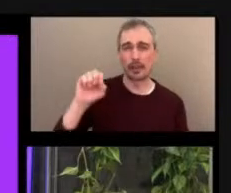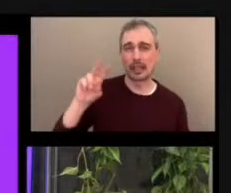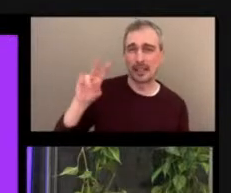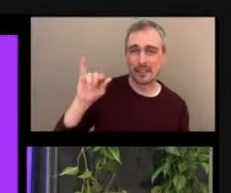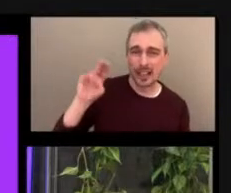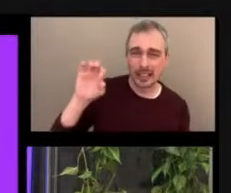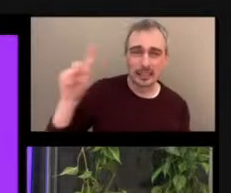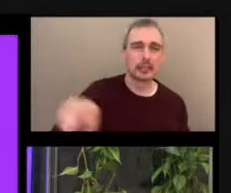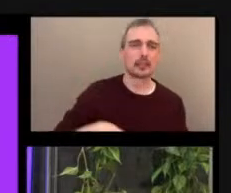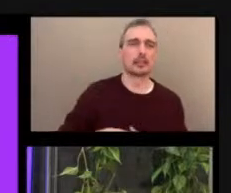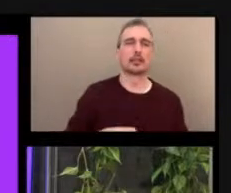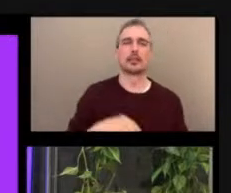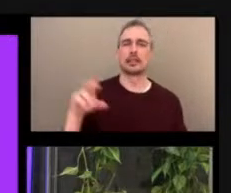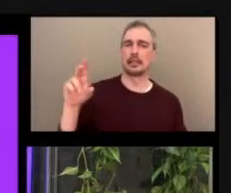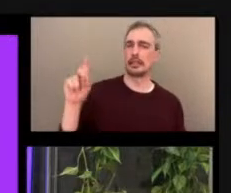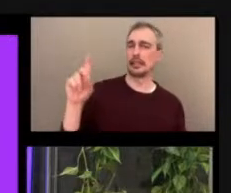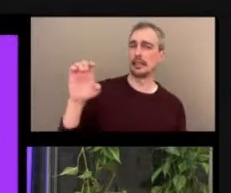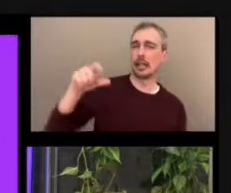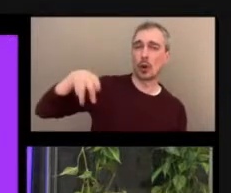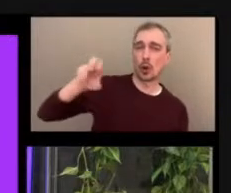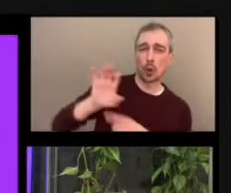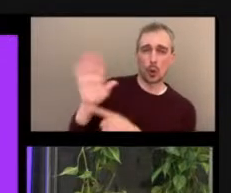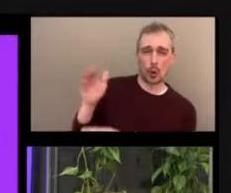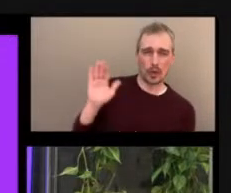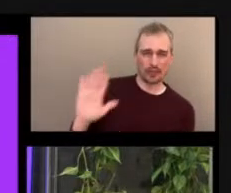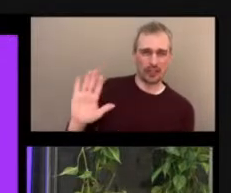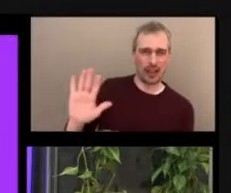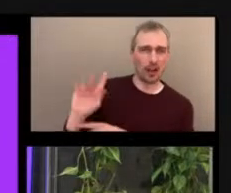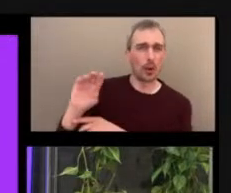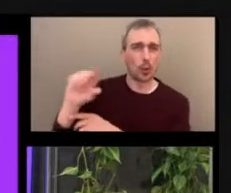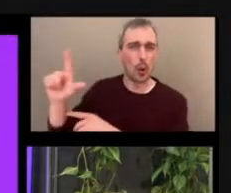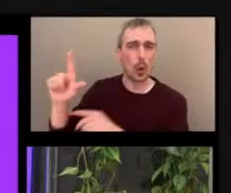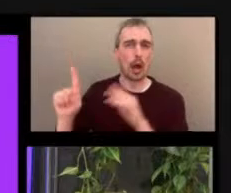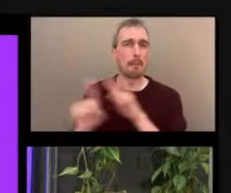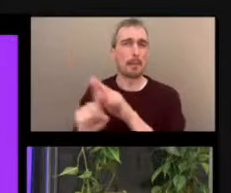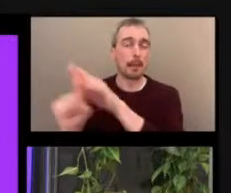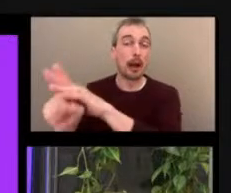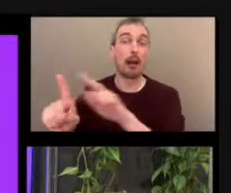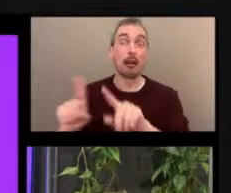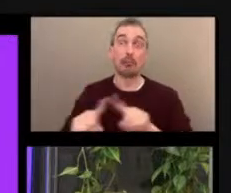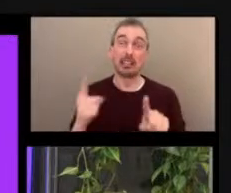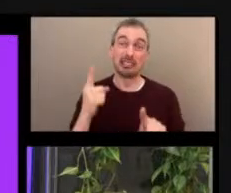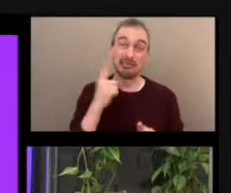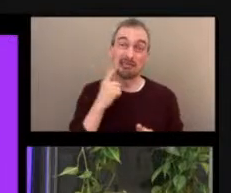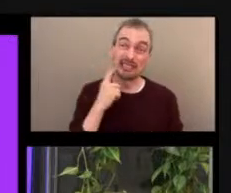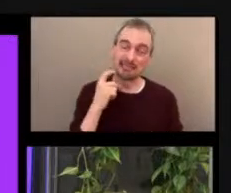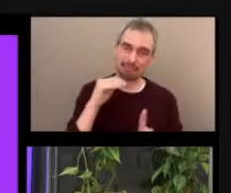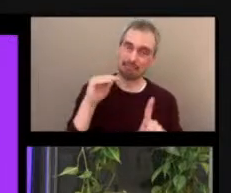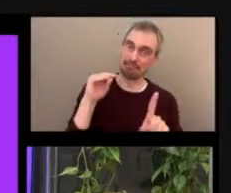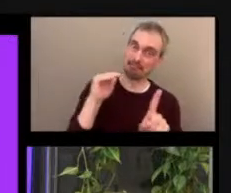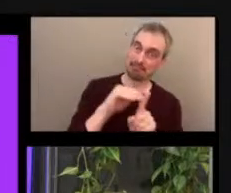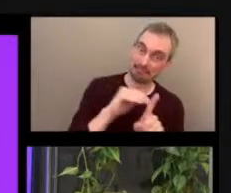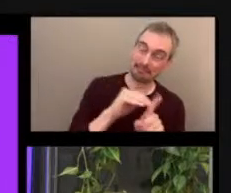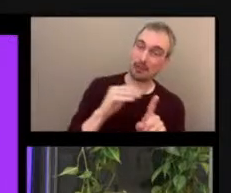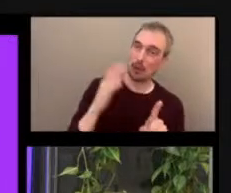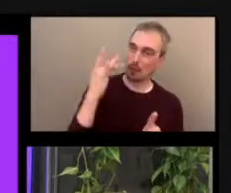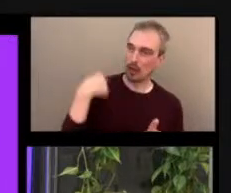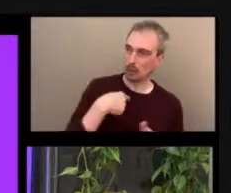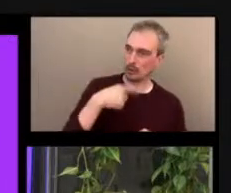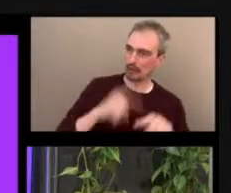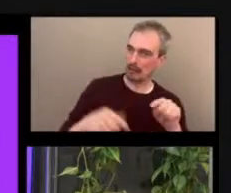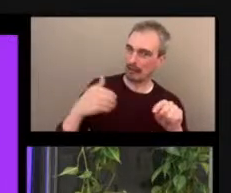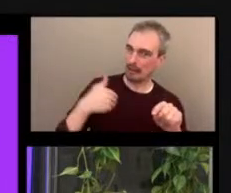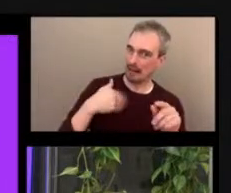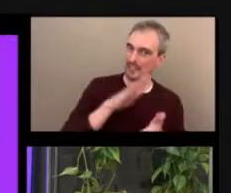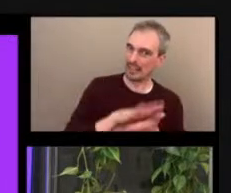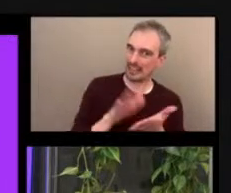article reminding us why we can't just have nice things, Bogdan and Sarevok, I'm not sure if I'm pronouncing that right, cautions us to